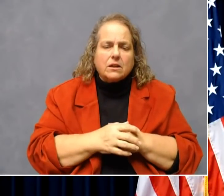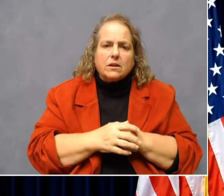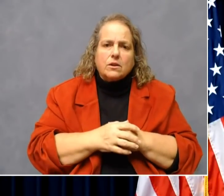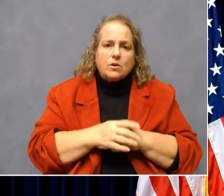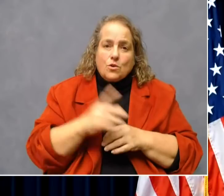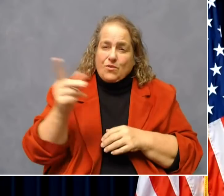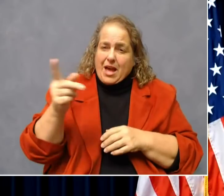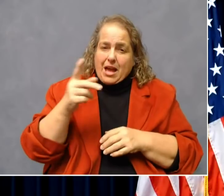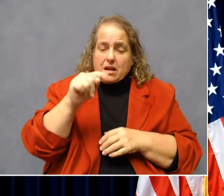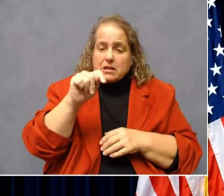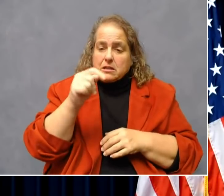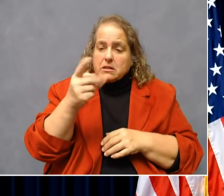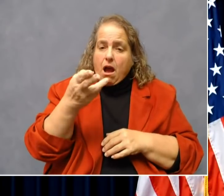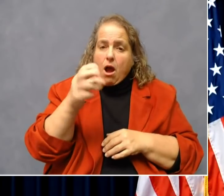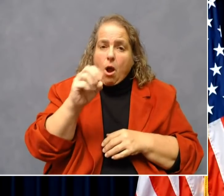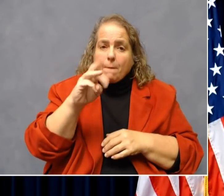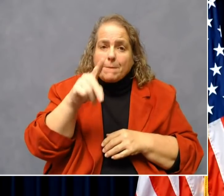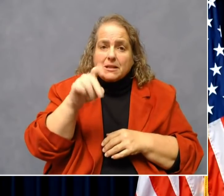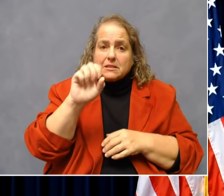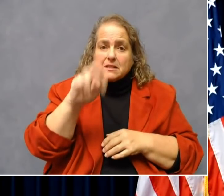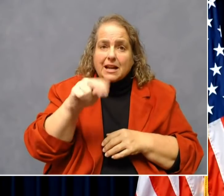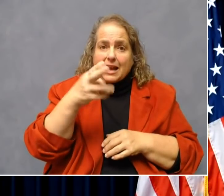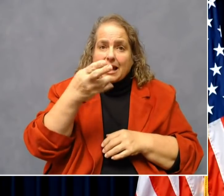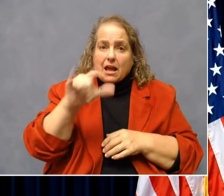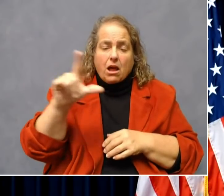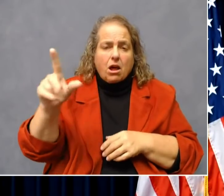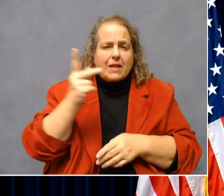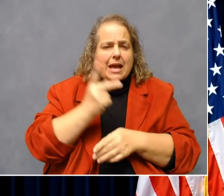Hood, thanks to the hard work of the staff there,